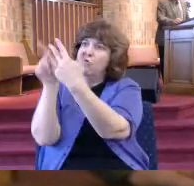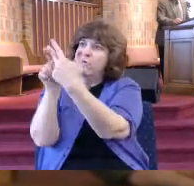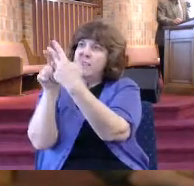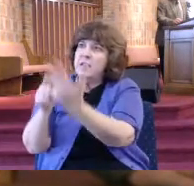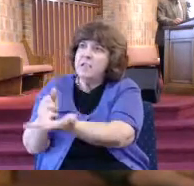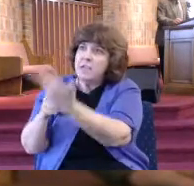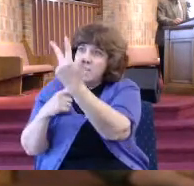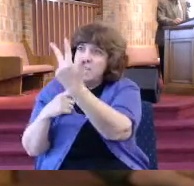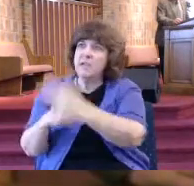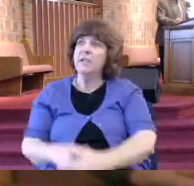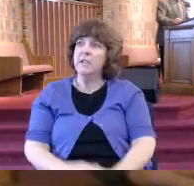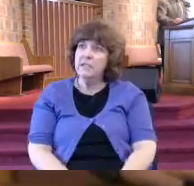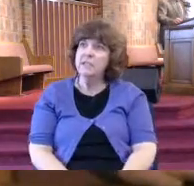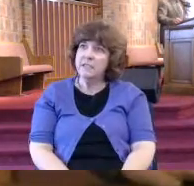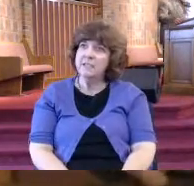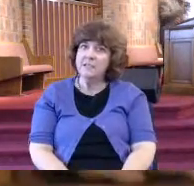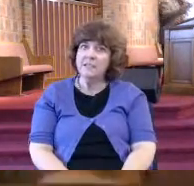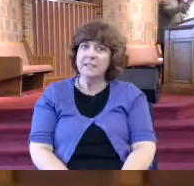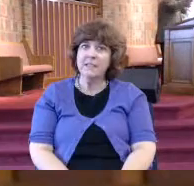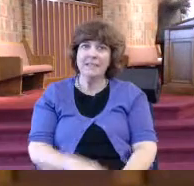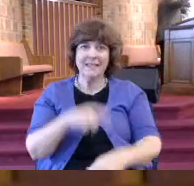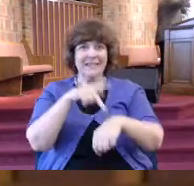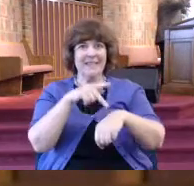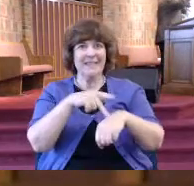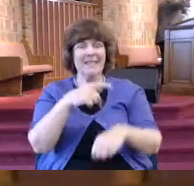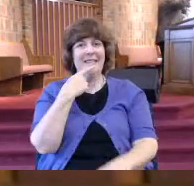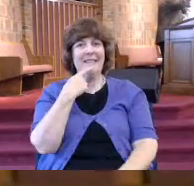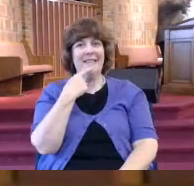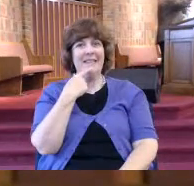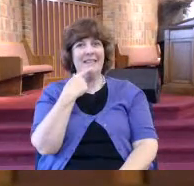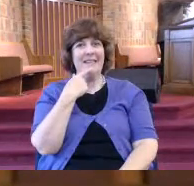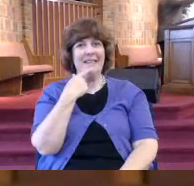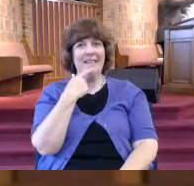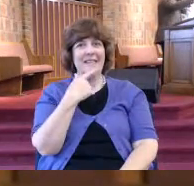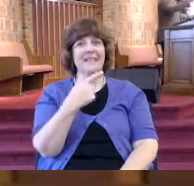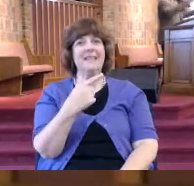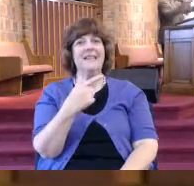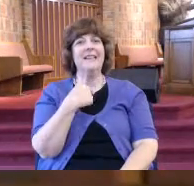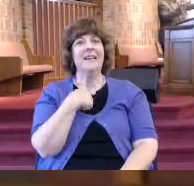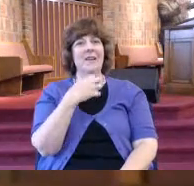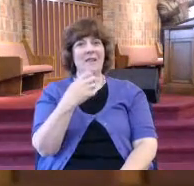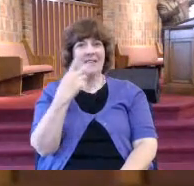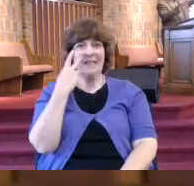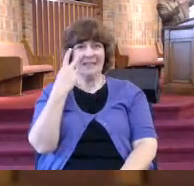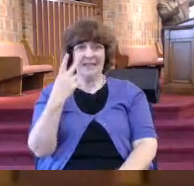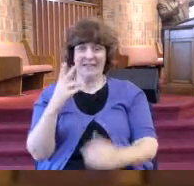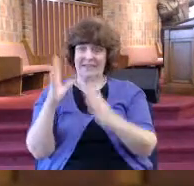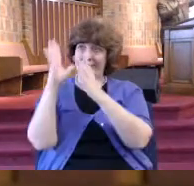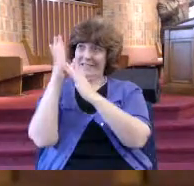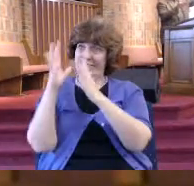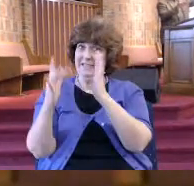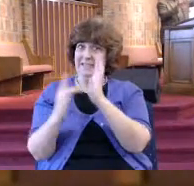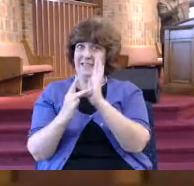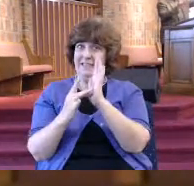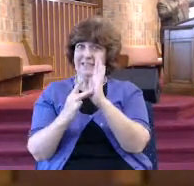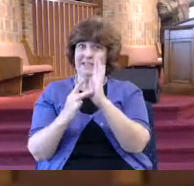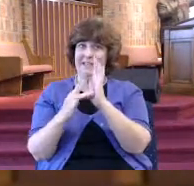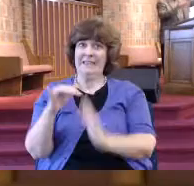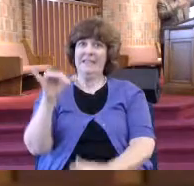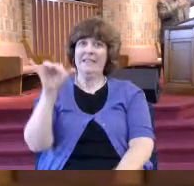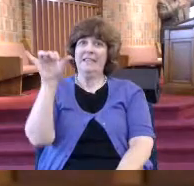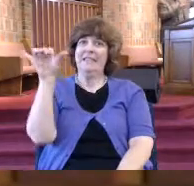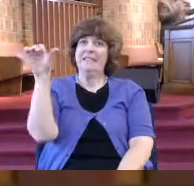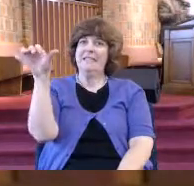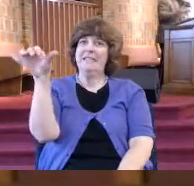men. He says, I recognize that Jesus is in the same category